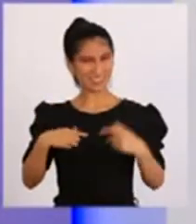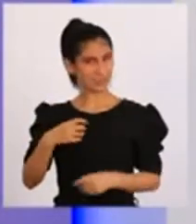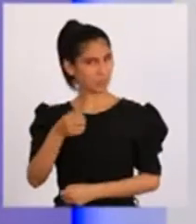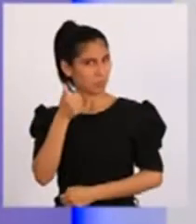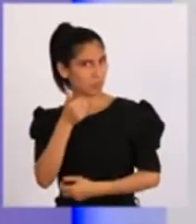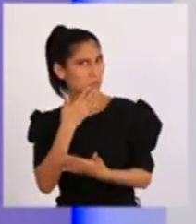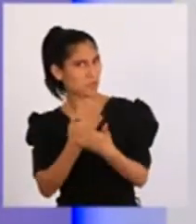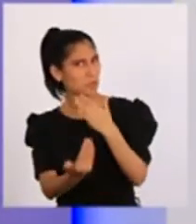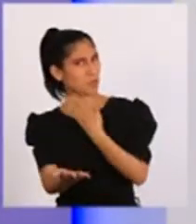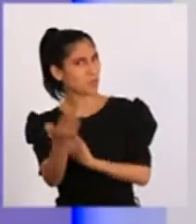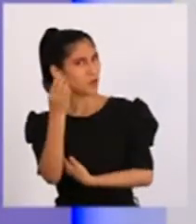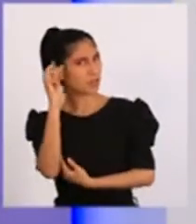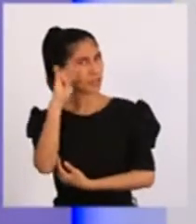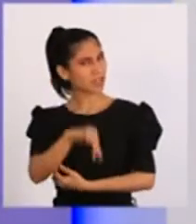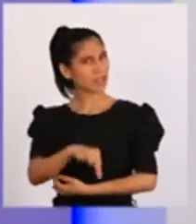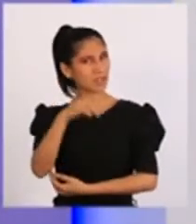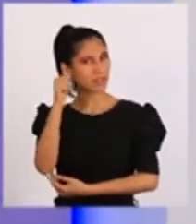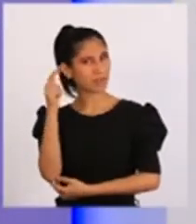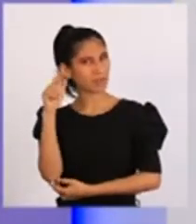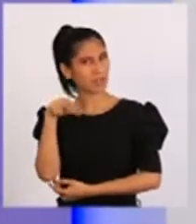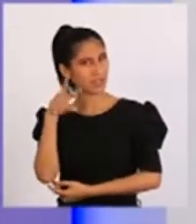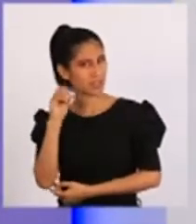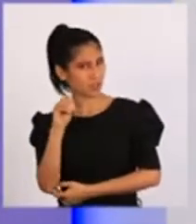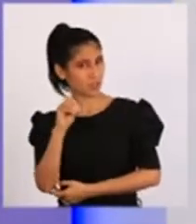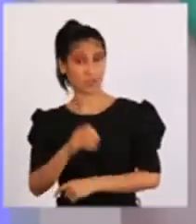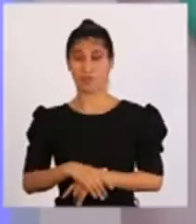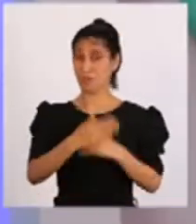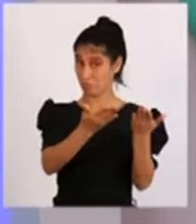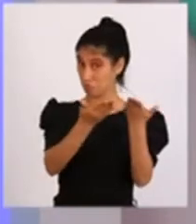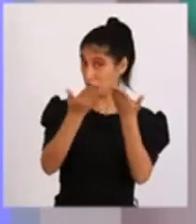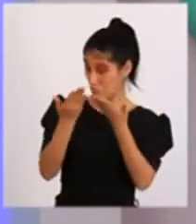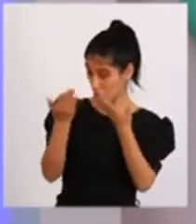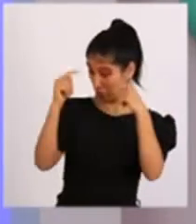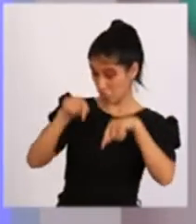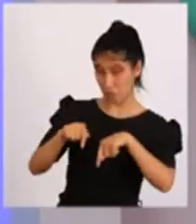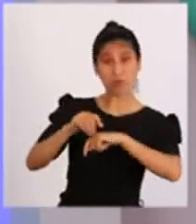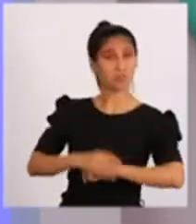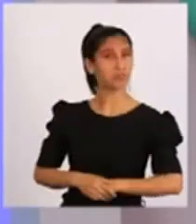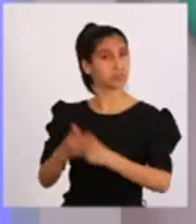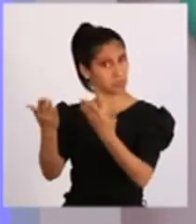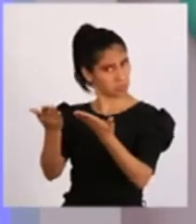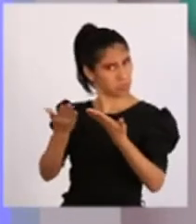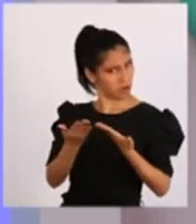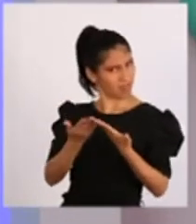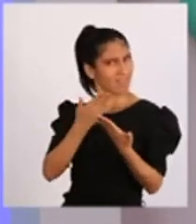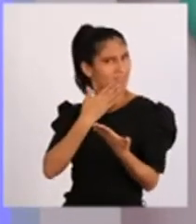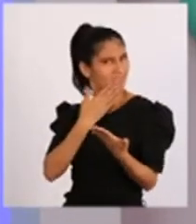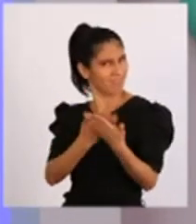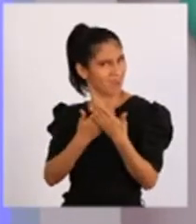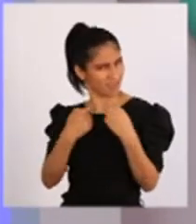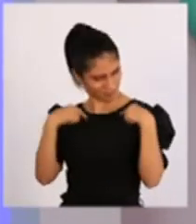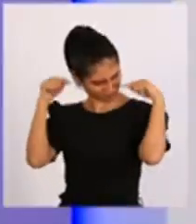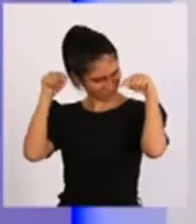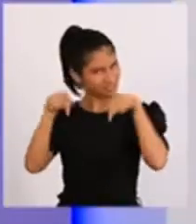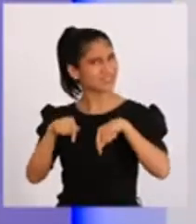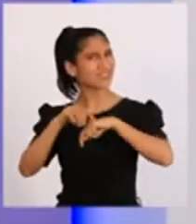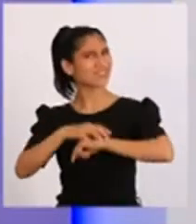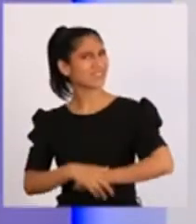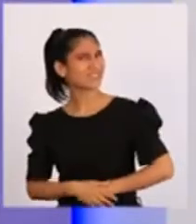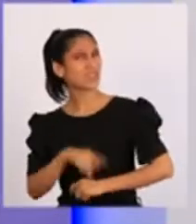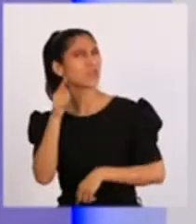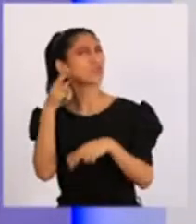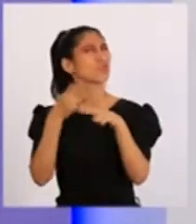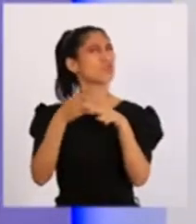Good morning, Marino, and welcome to my podcast episode. Good morning, Mario. Thank you for the invitation. What's